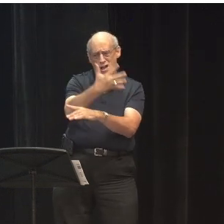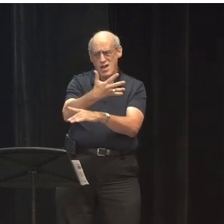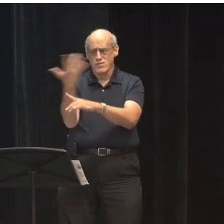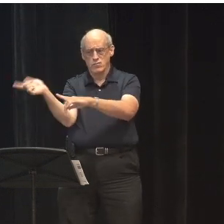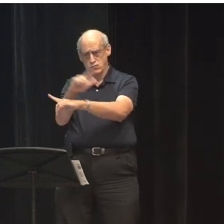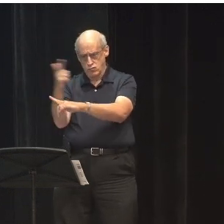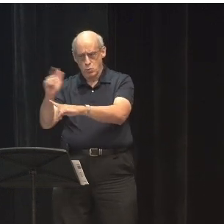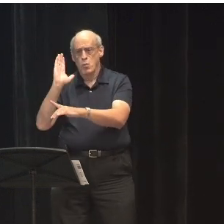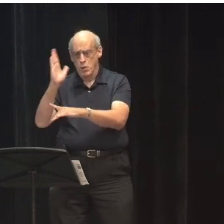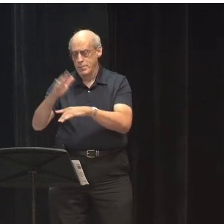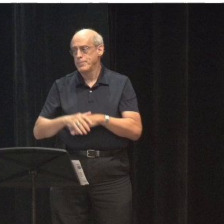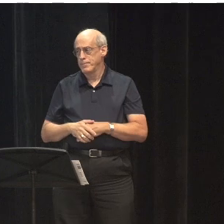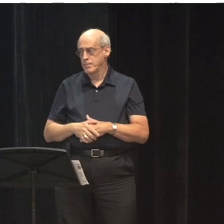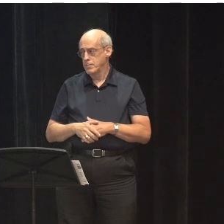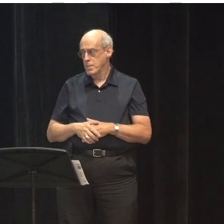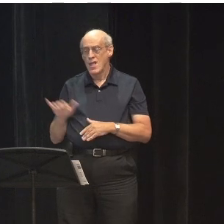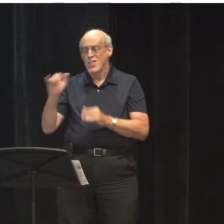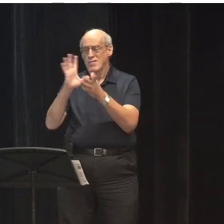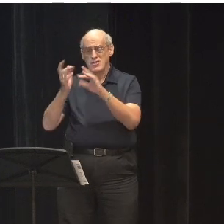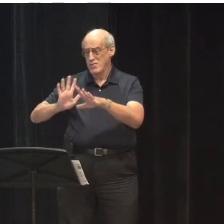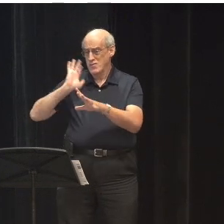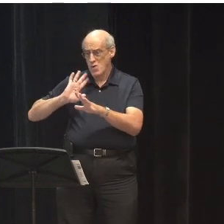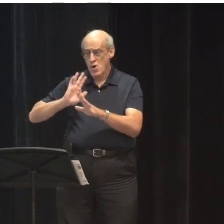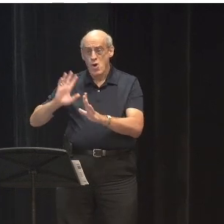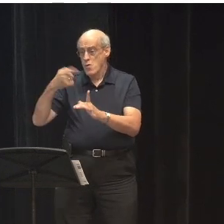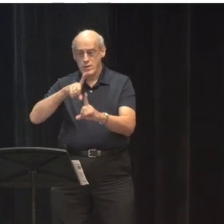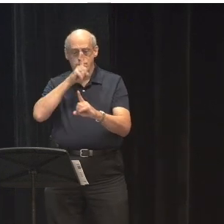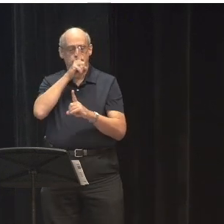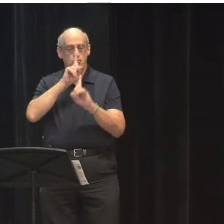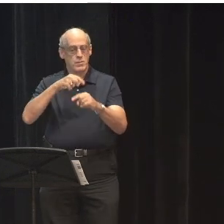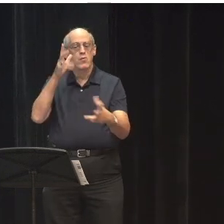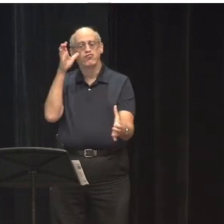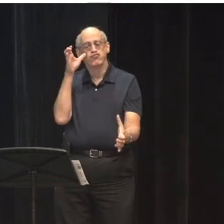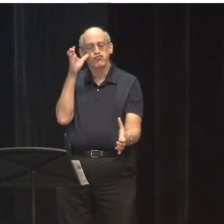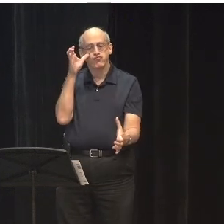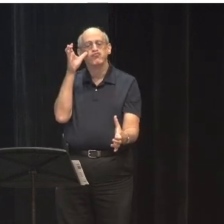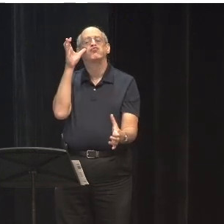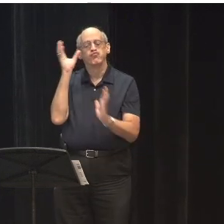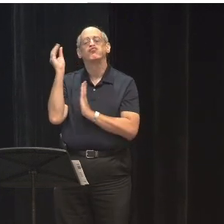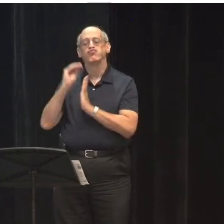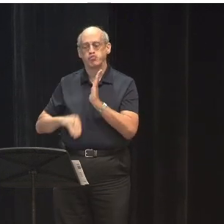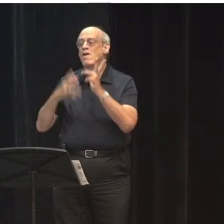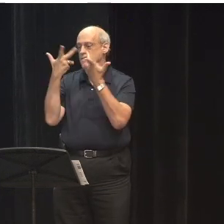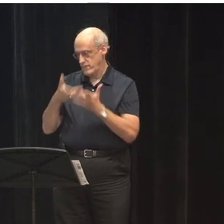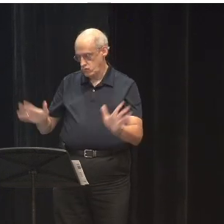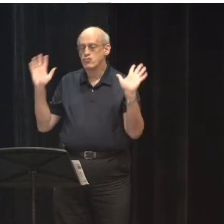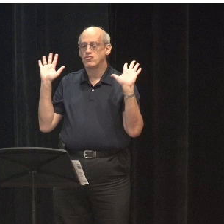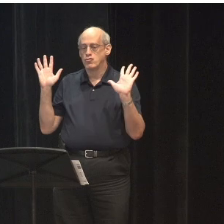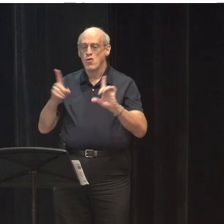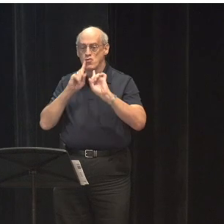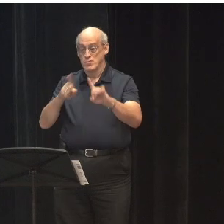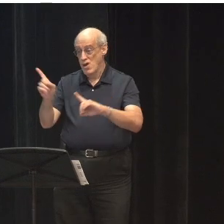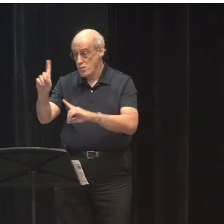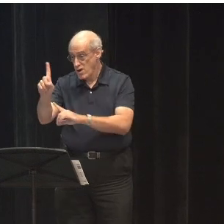forth. As mentioned previously, there'll be no response if you ask a question, but it will be entered into the record and